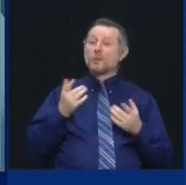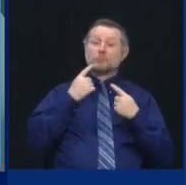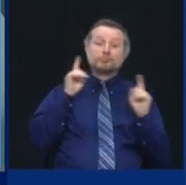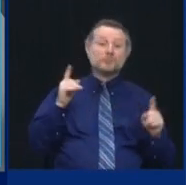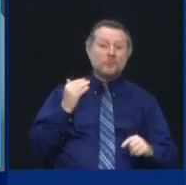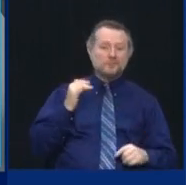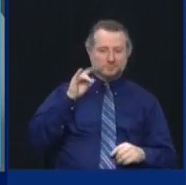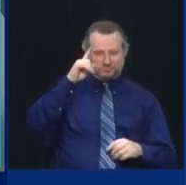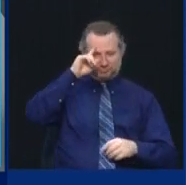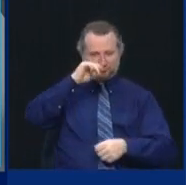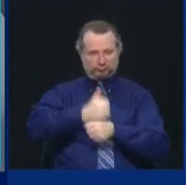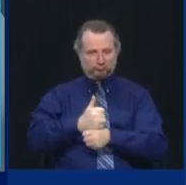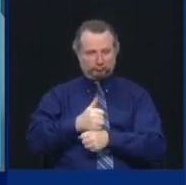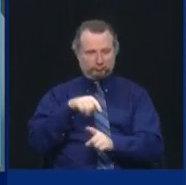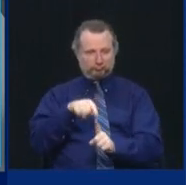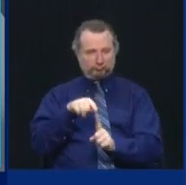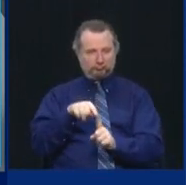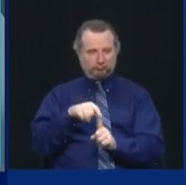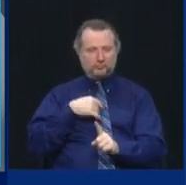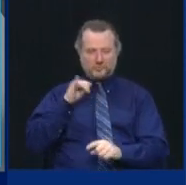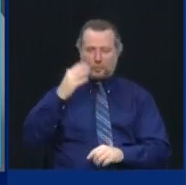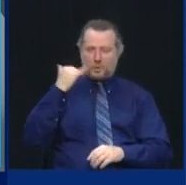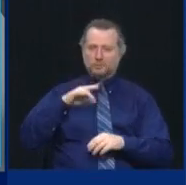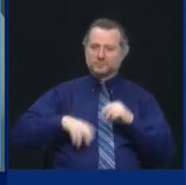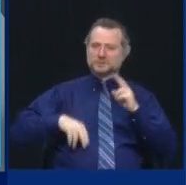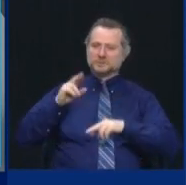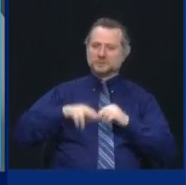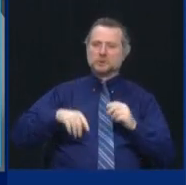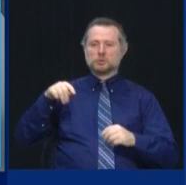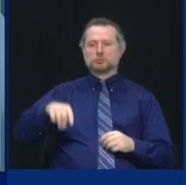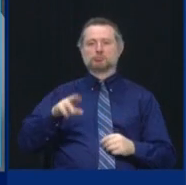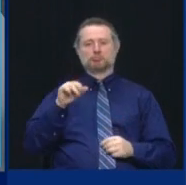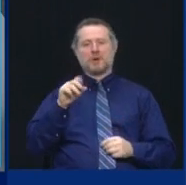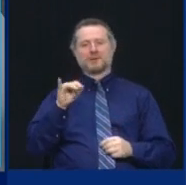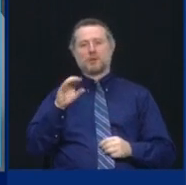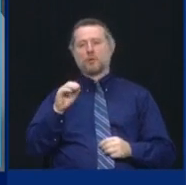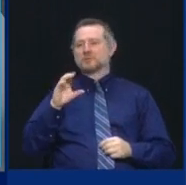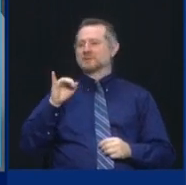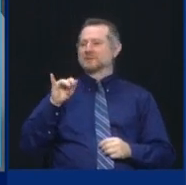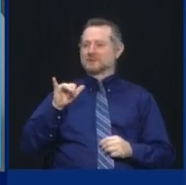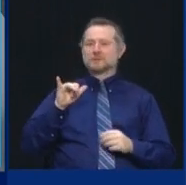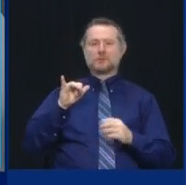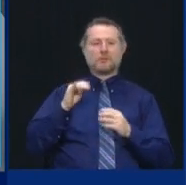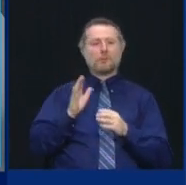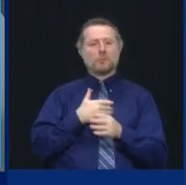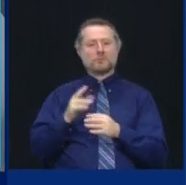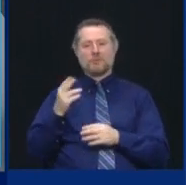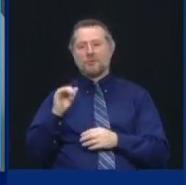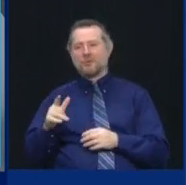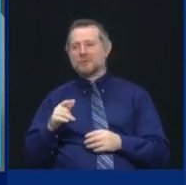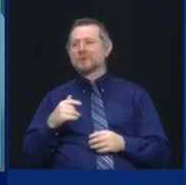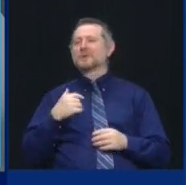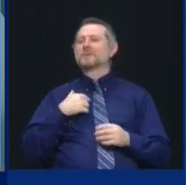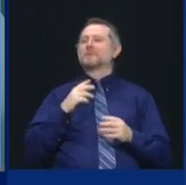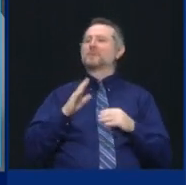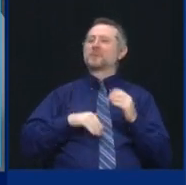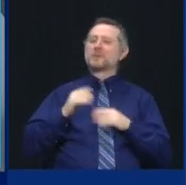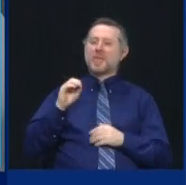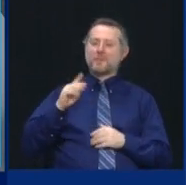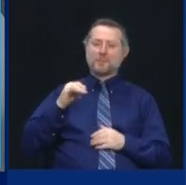why we built the Empire State Building, and why we built Radio City Music Hall, and why we started the Tribeca Film